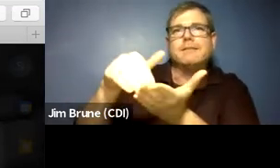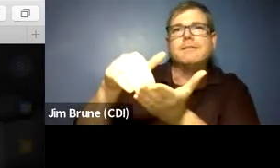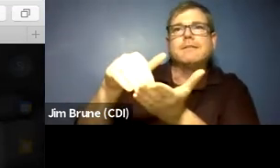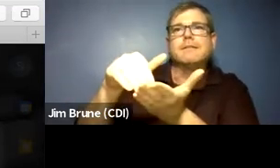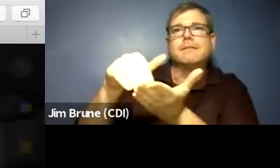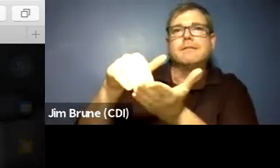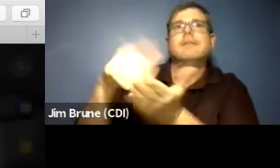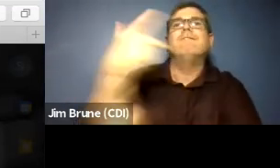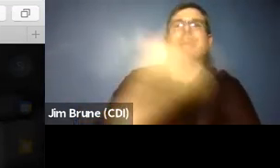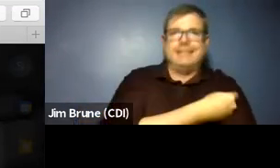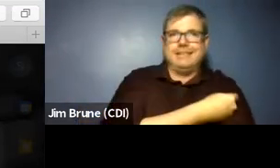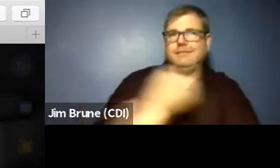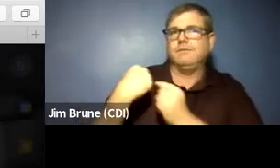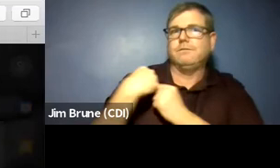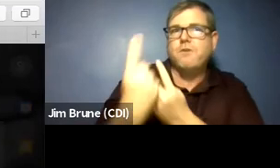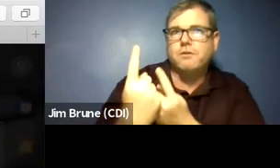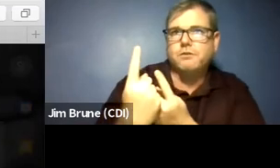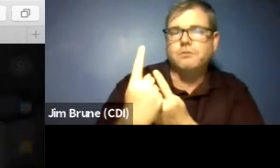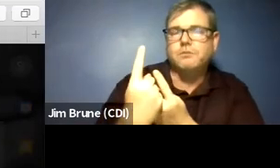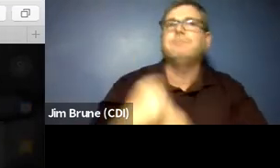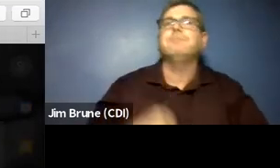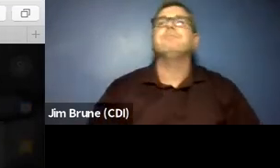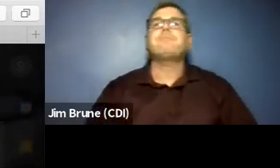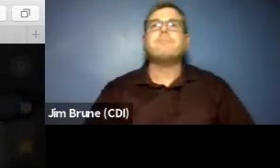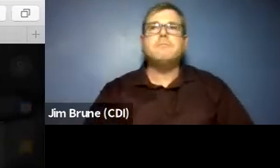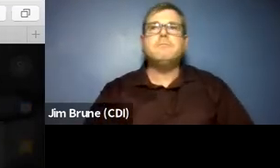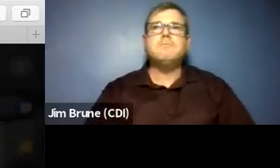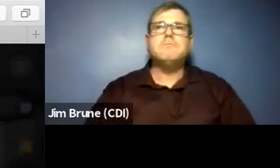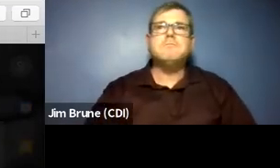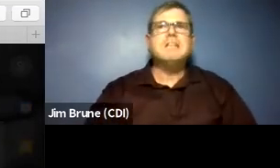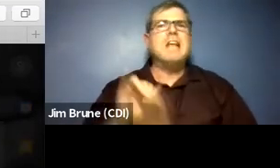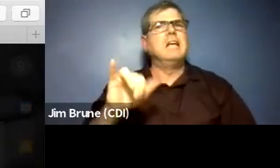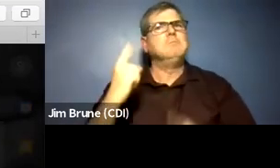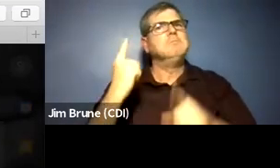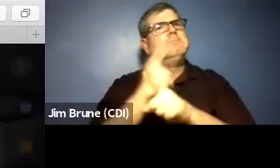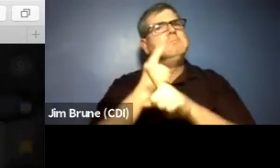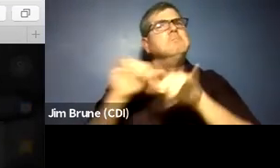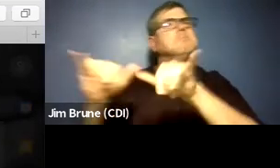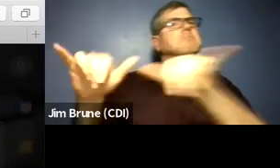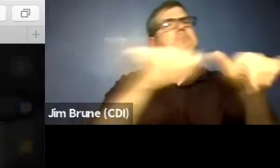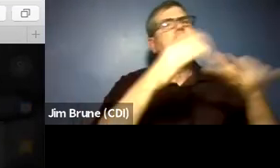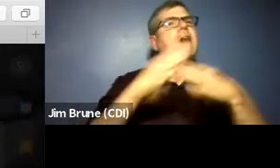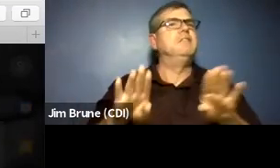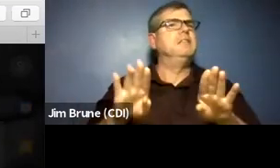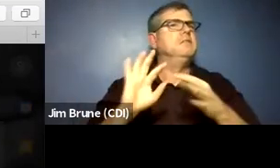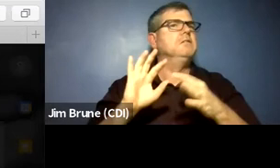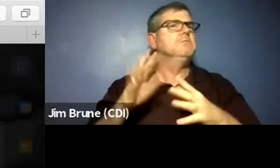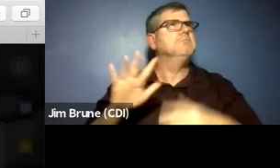in terms of percentages in the US. So about 17% have received 2